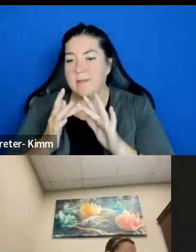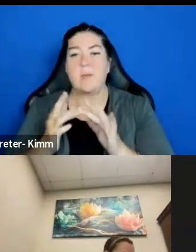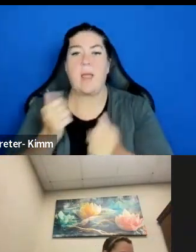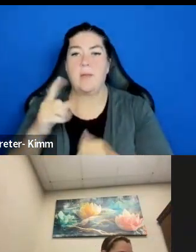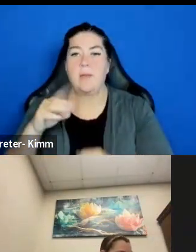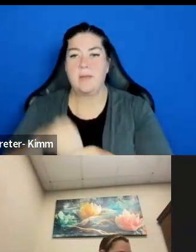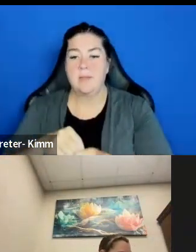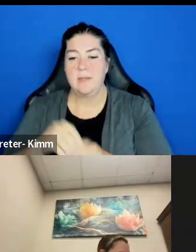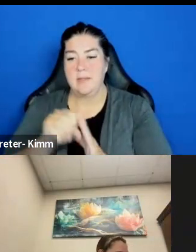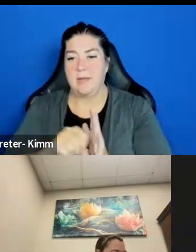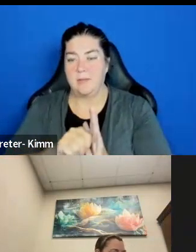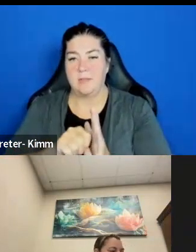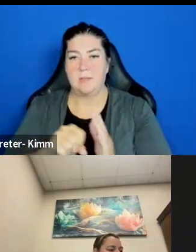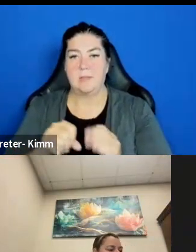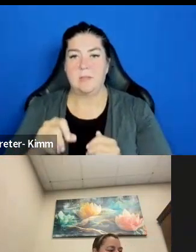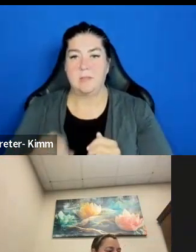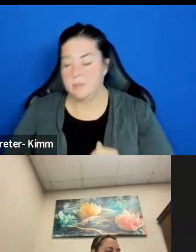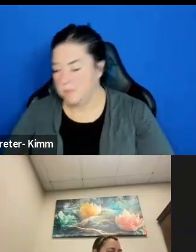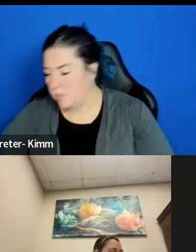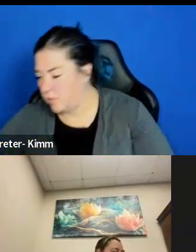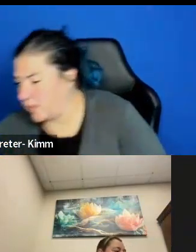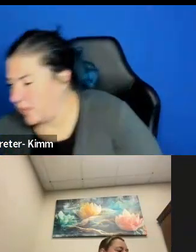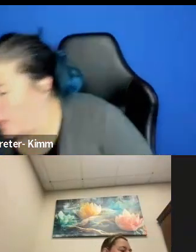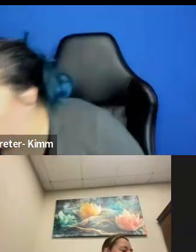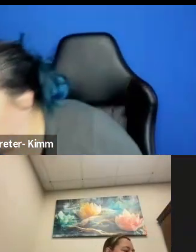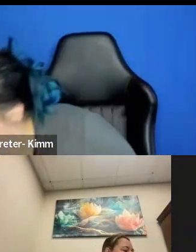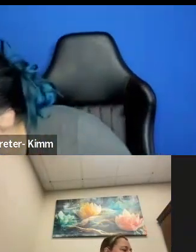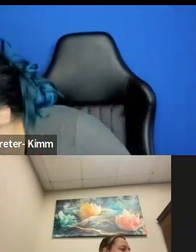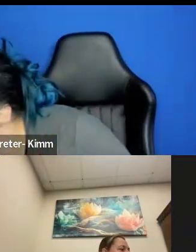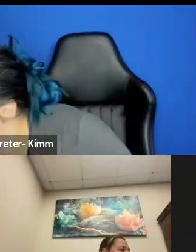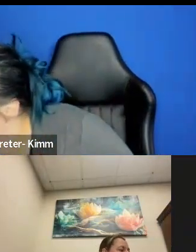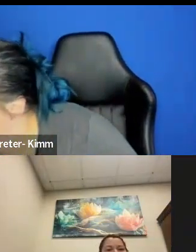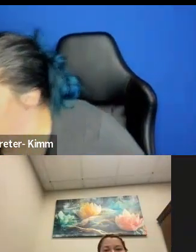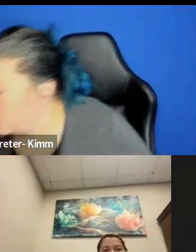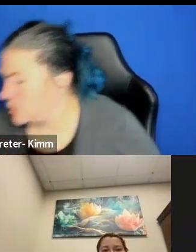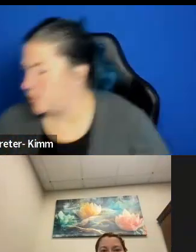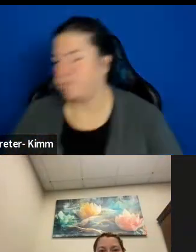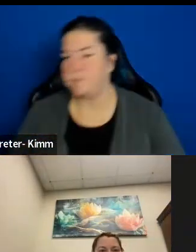state can join who's a paid advocate. And we're calling it Advocate Connect.